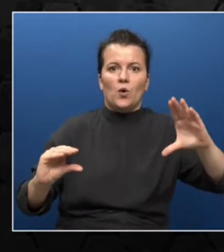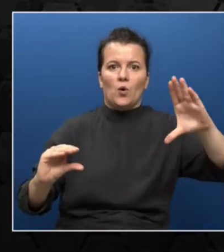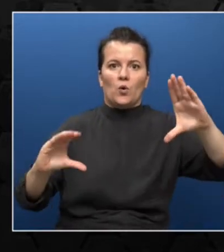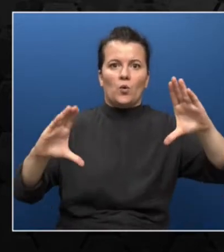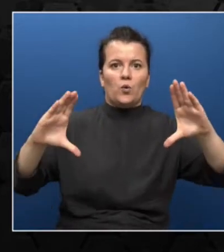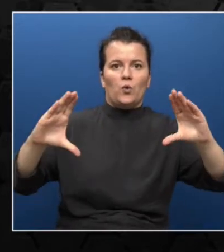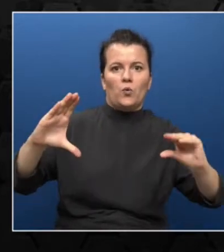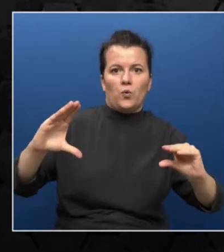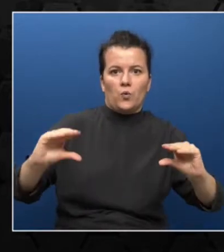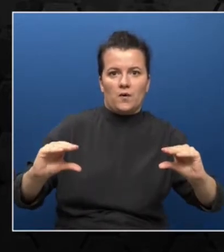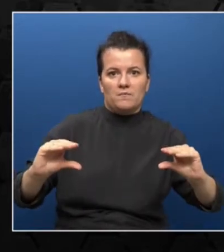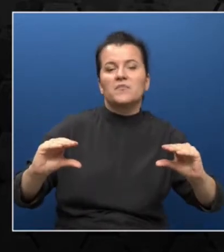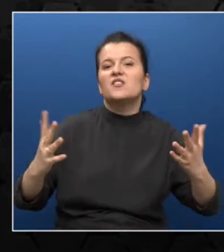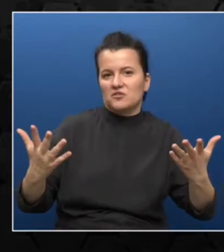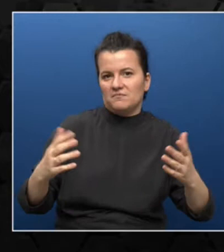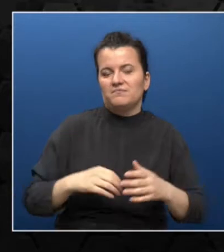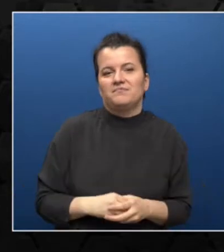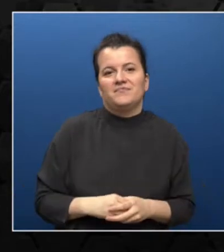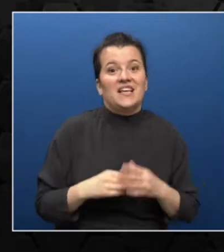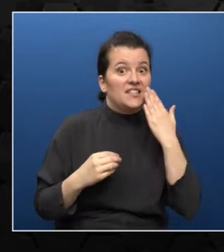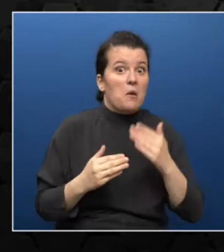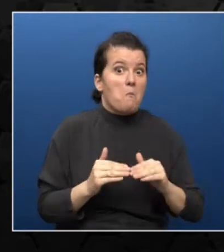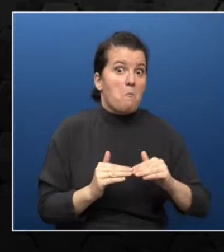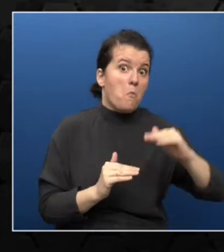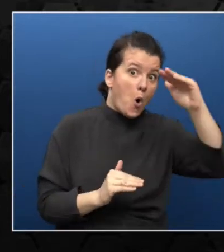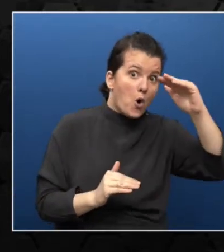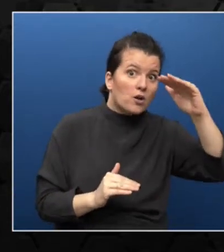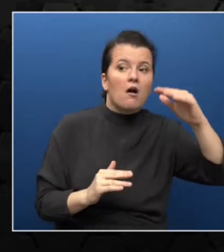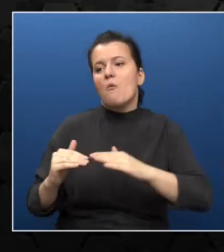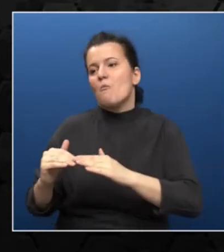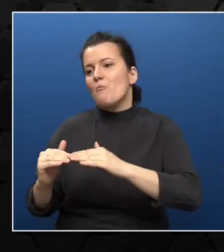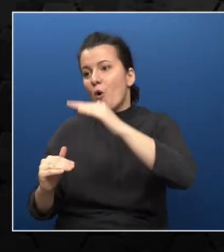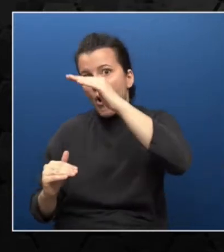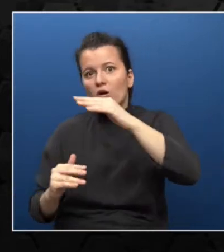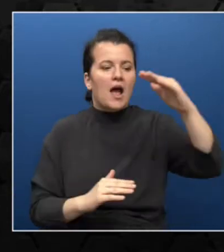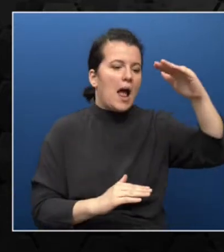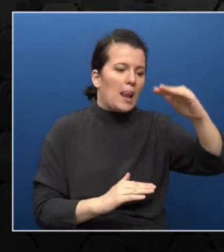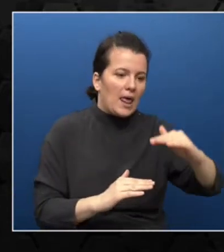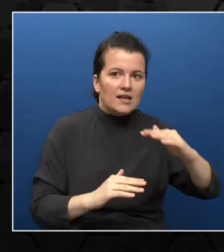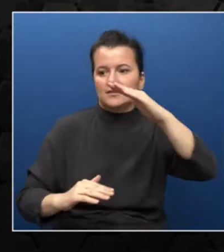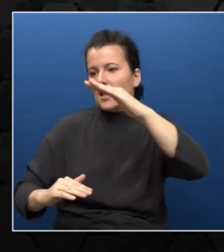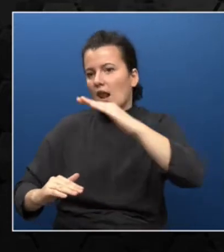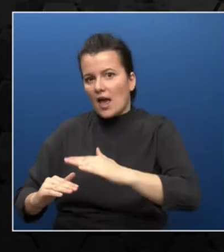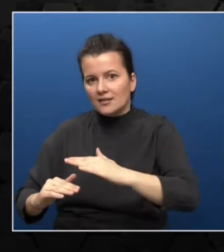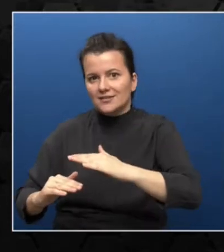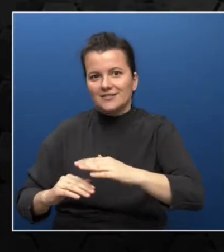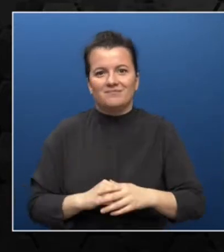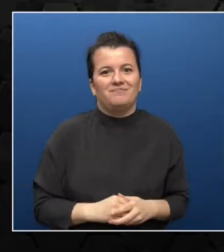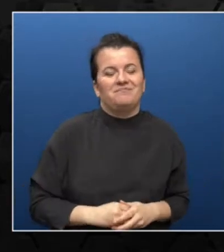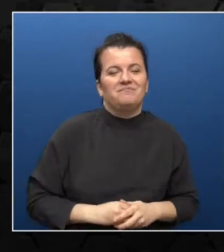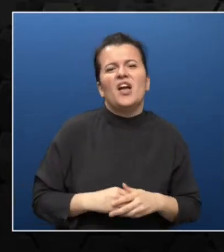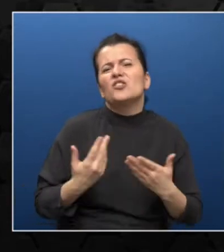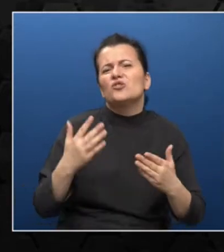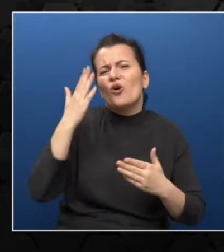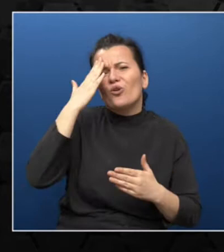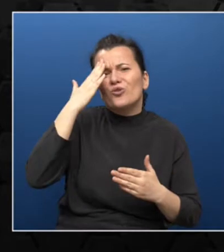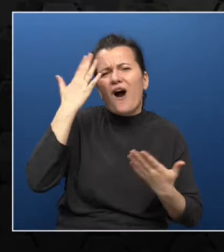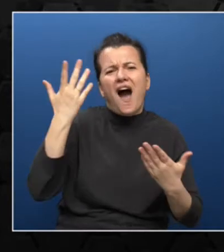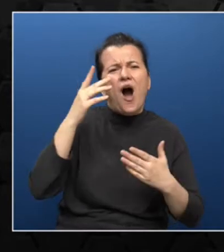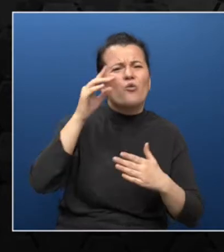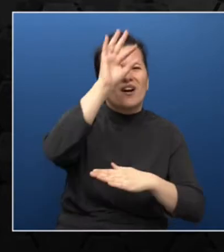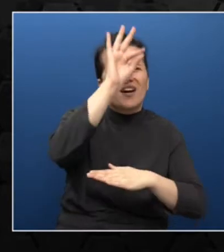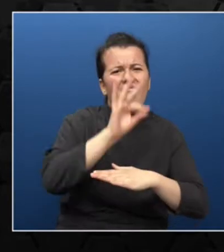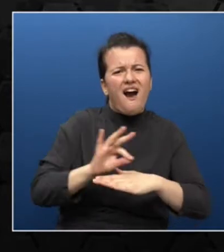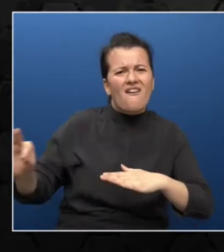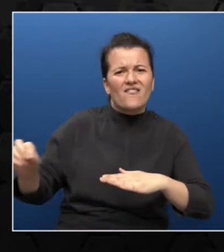something like linear regression and stuff. Don't worry if you don't understand about what all these linear regression stuff and thing is. The idea of this particular session is just